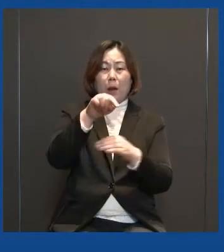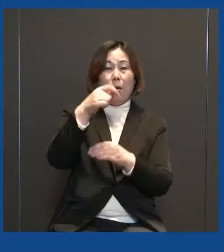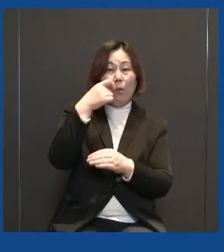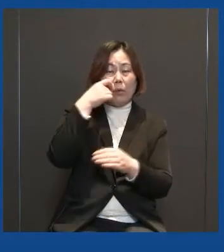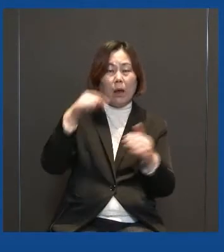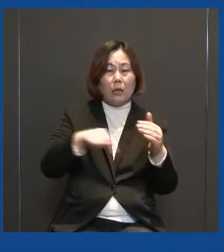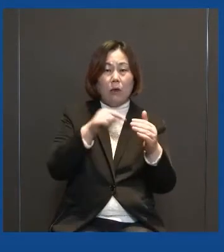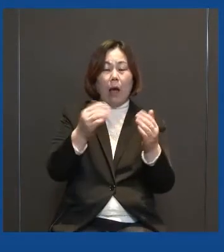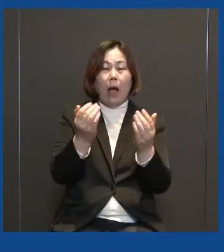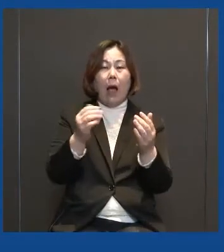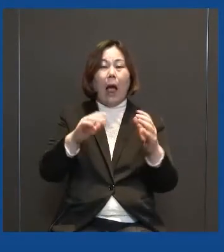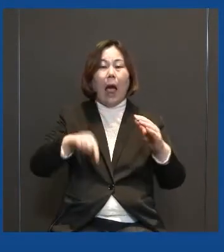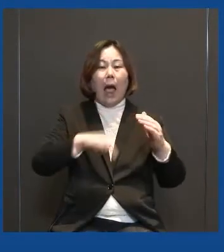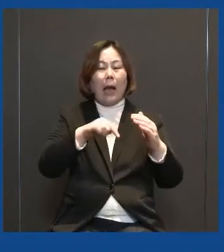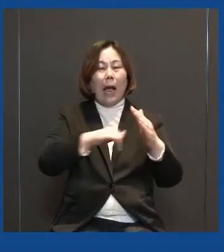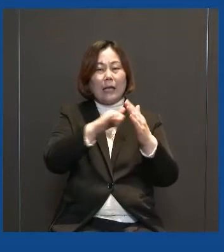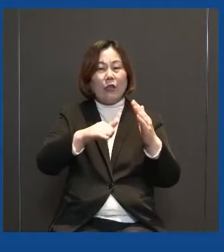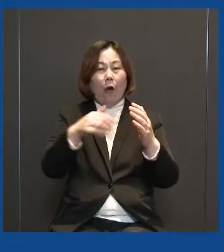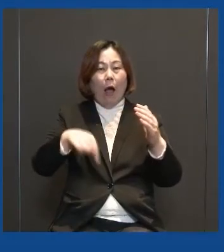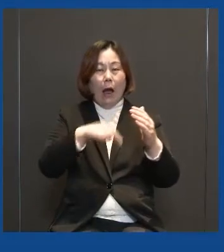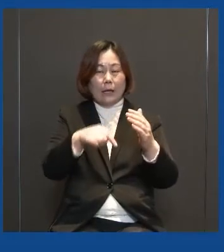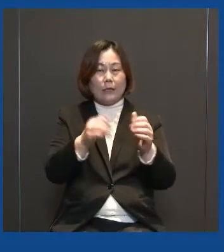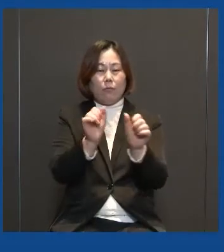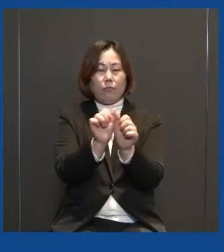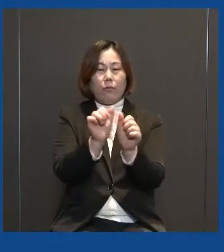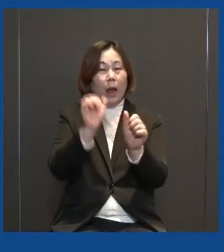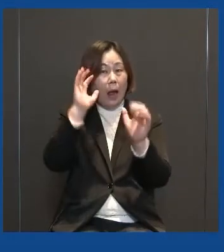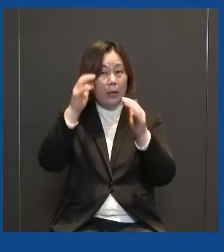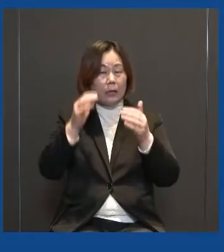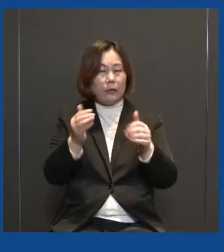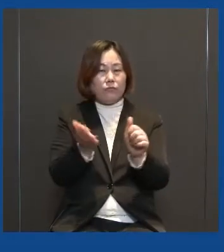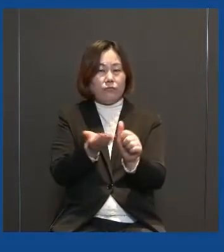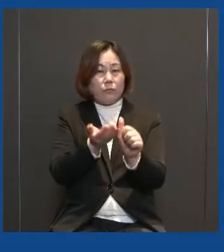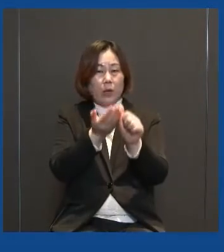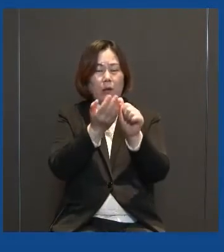is aggravating gender inequalities and disparities.